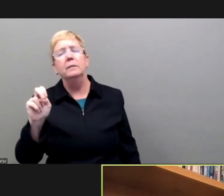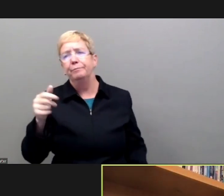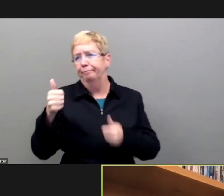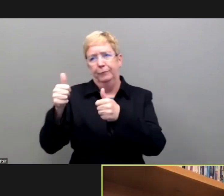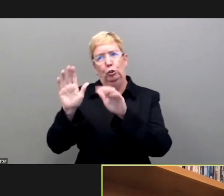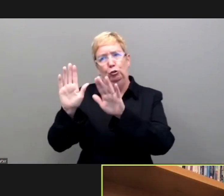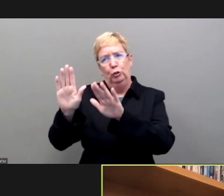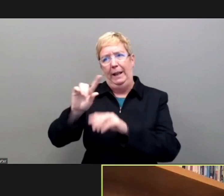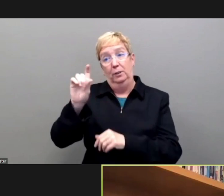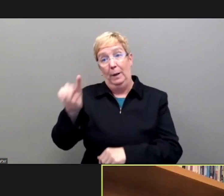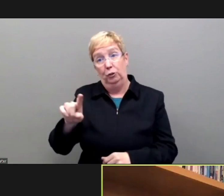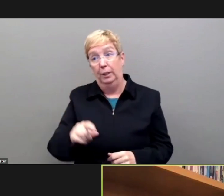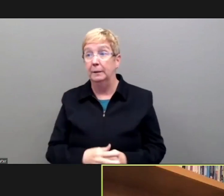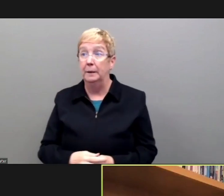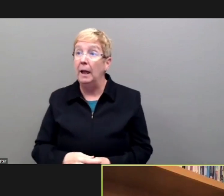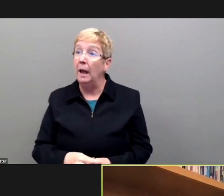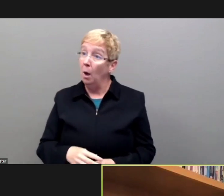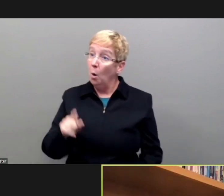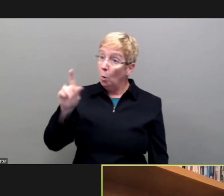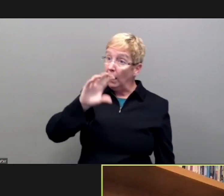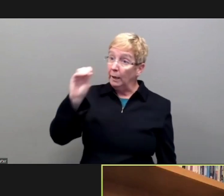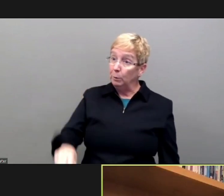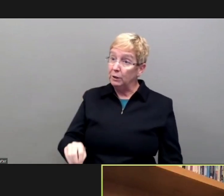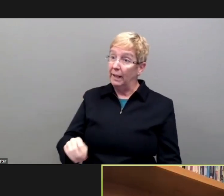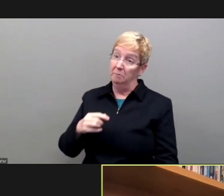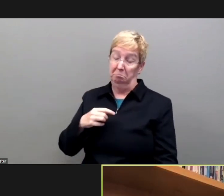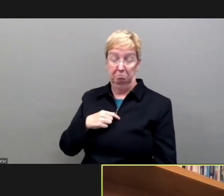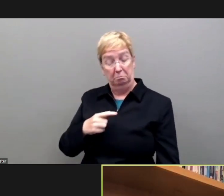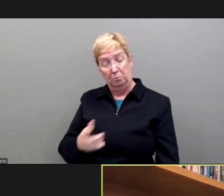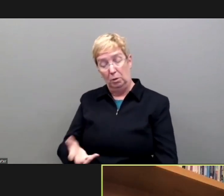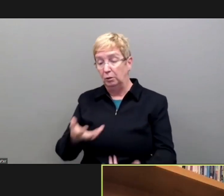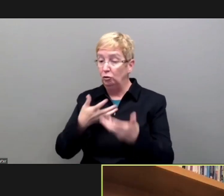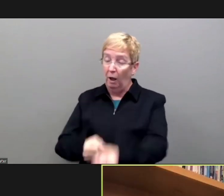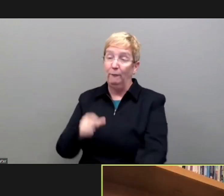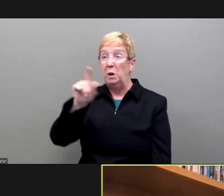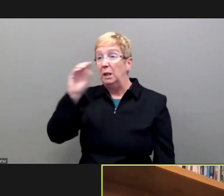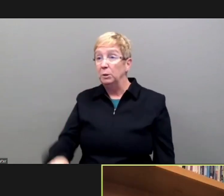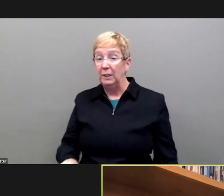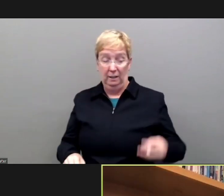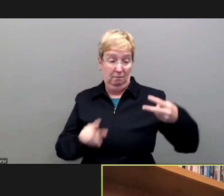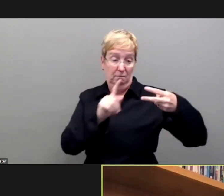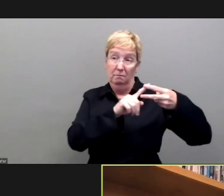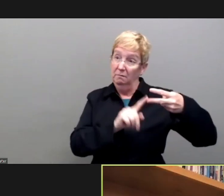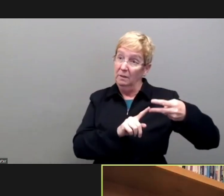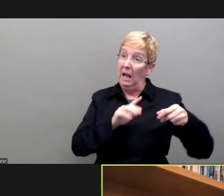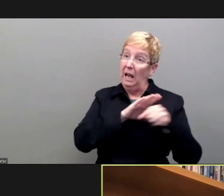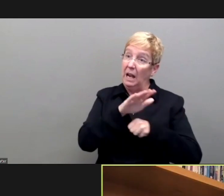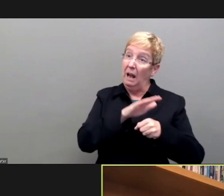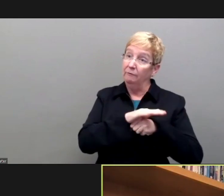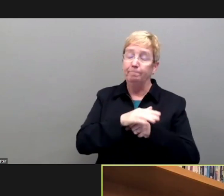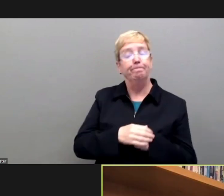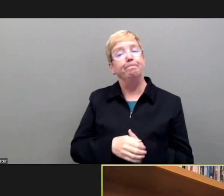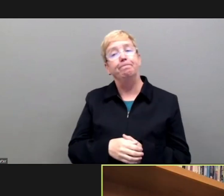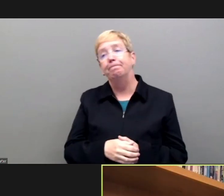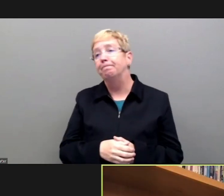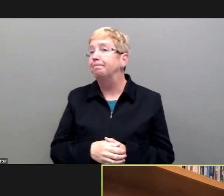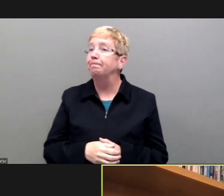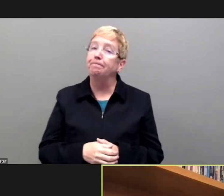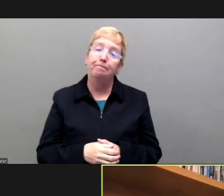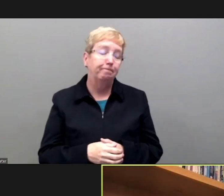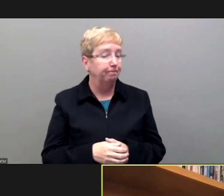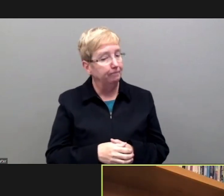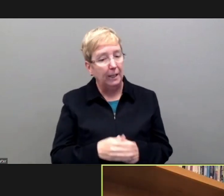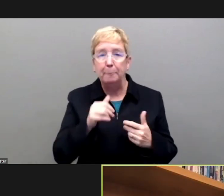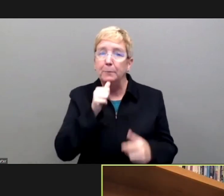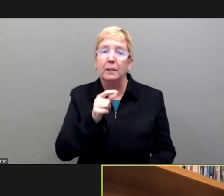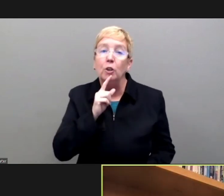sure that these two things will be sufficient. I do want to throw in there, number one, that people really need to get treatment. If you're over 65 and turn